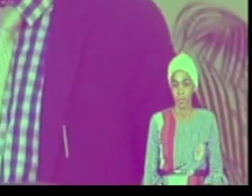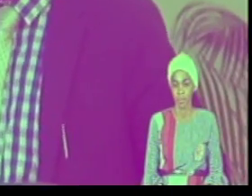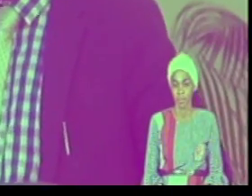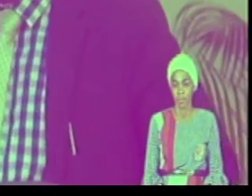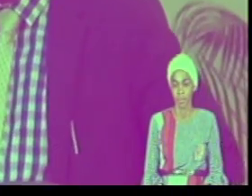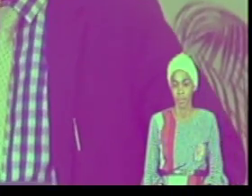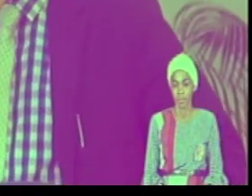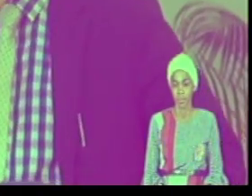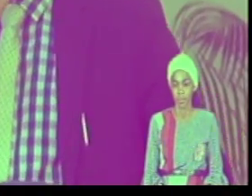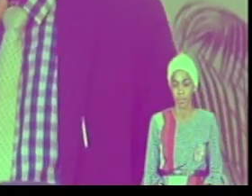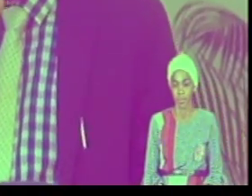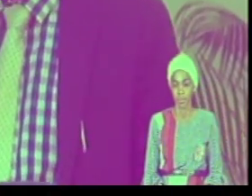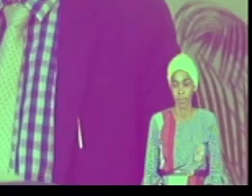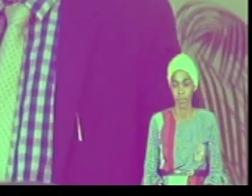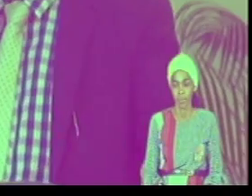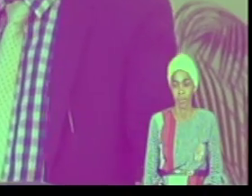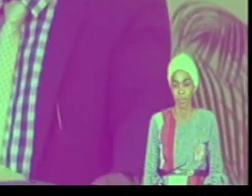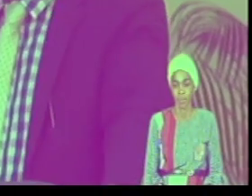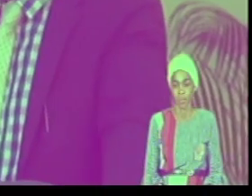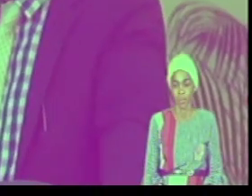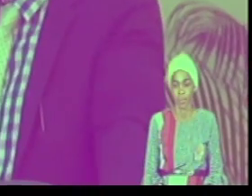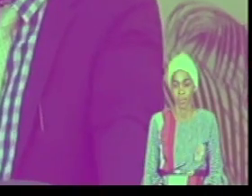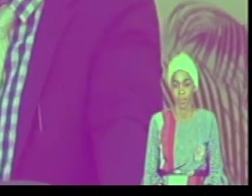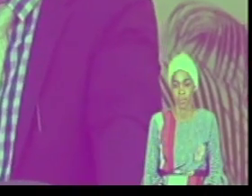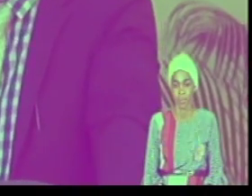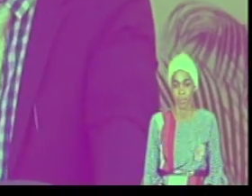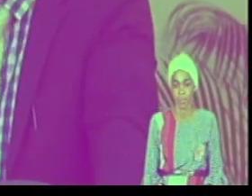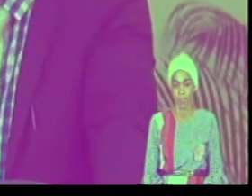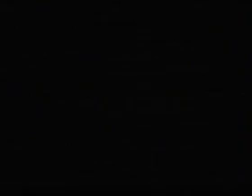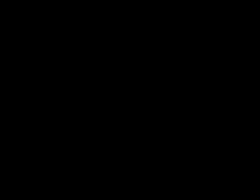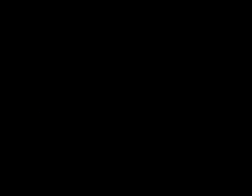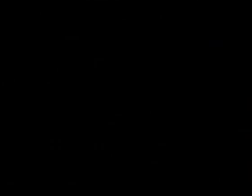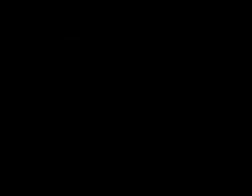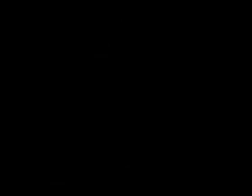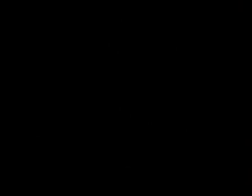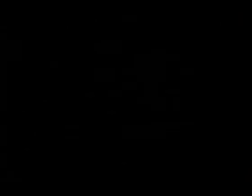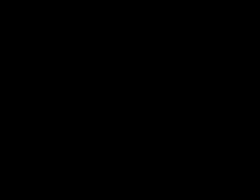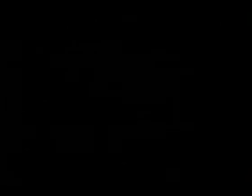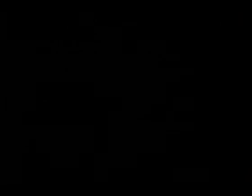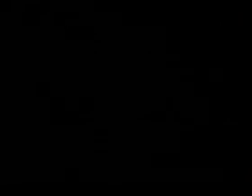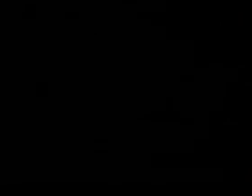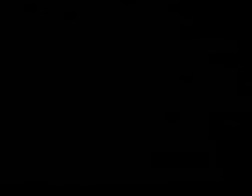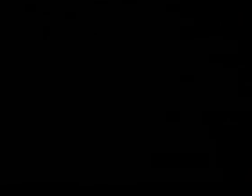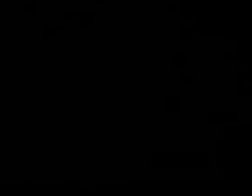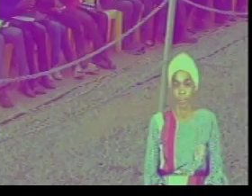was among our youth, Central Youth Choir here in Lagos.